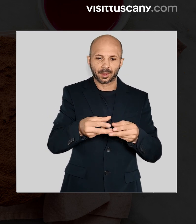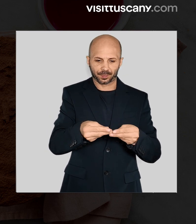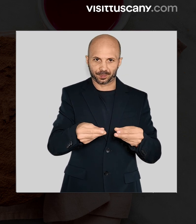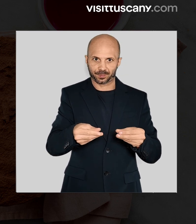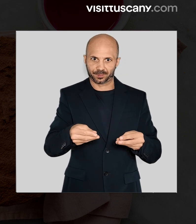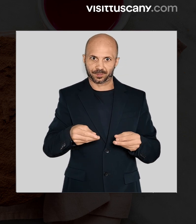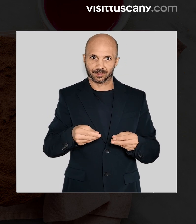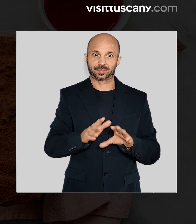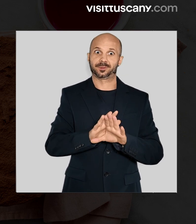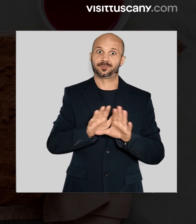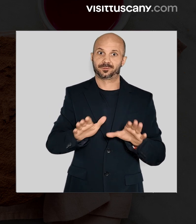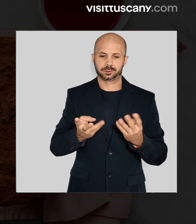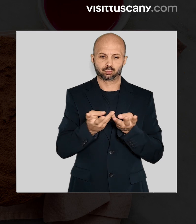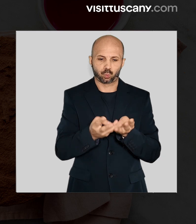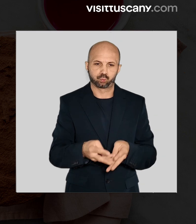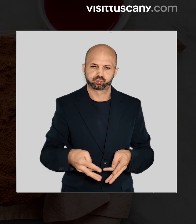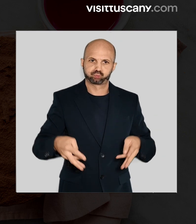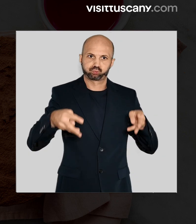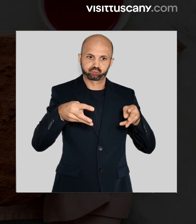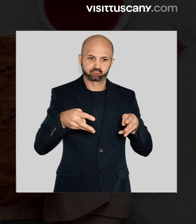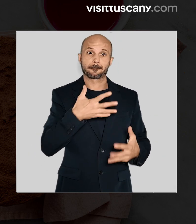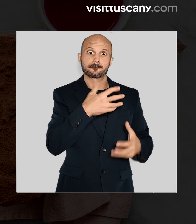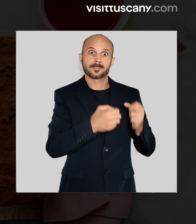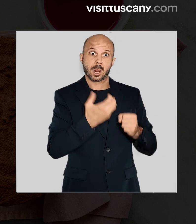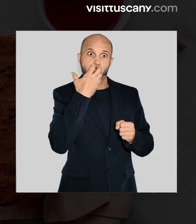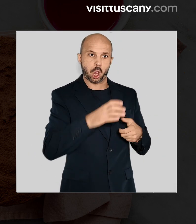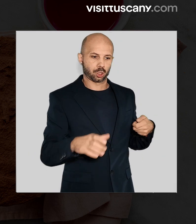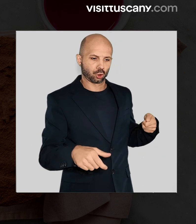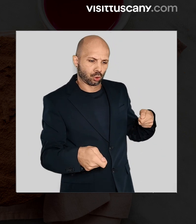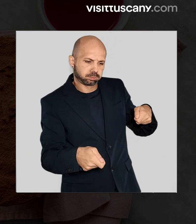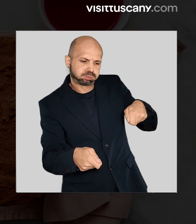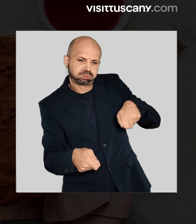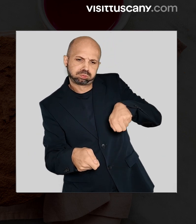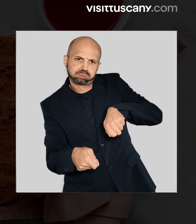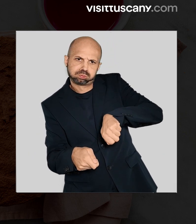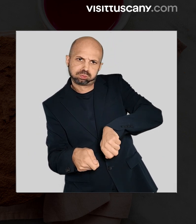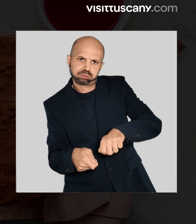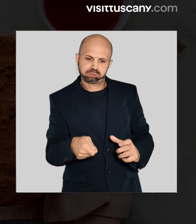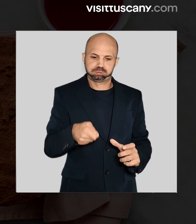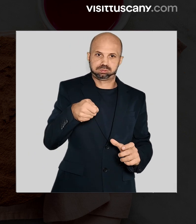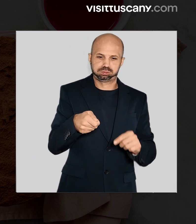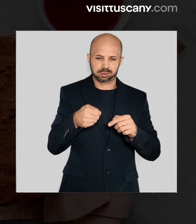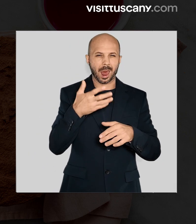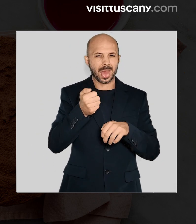Gradually pour the hot milk into the egg mixture, stirring constantly.